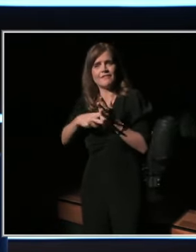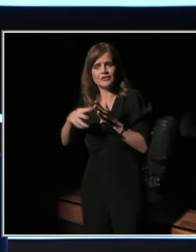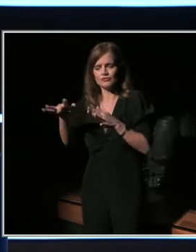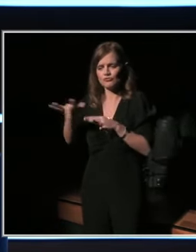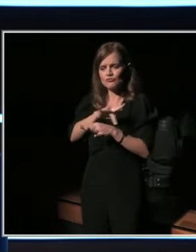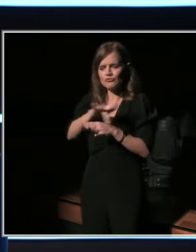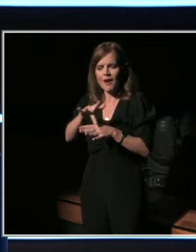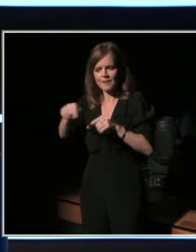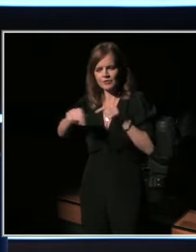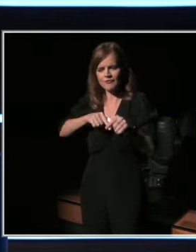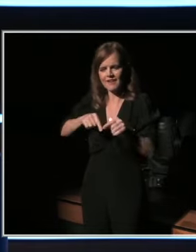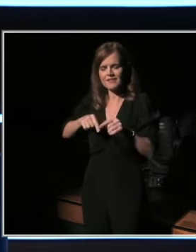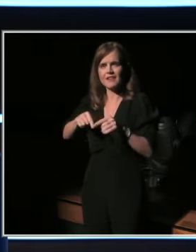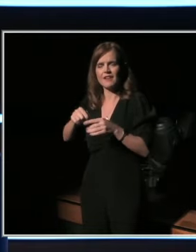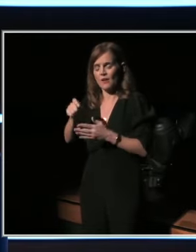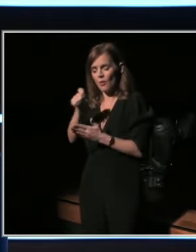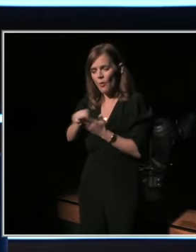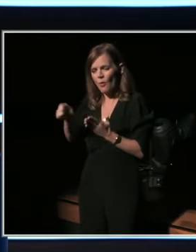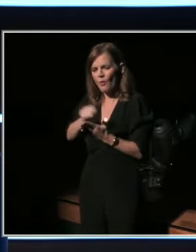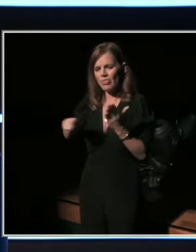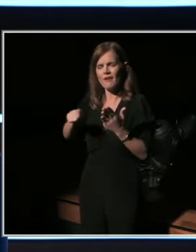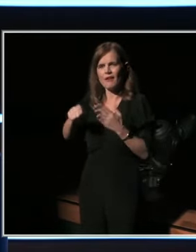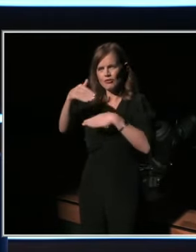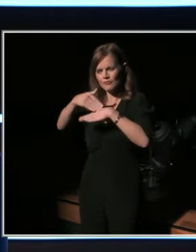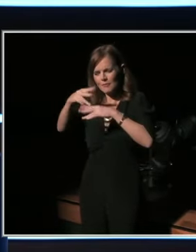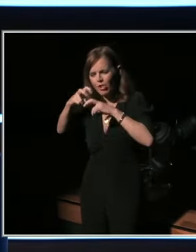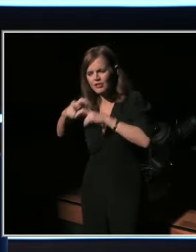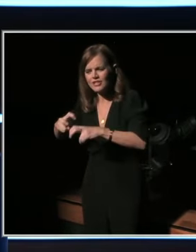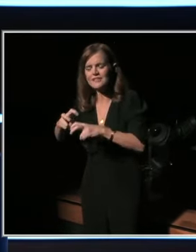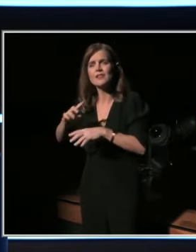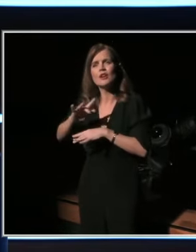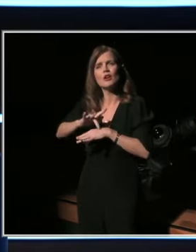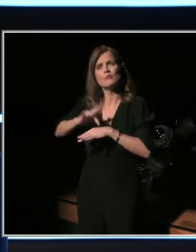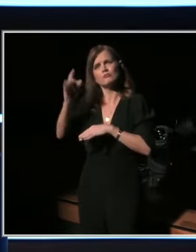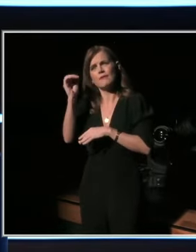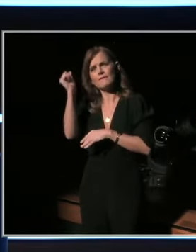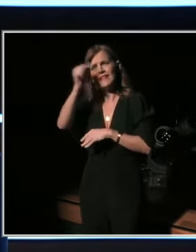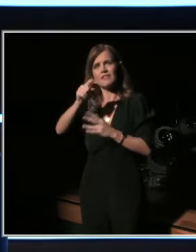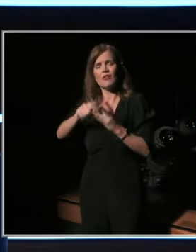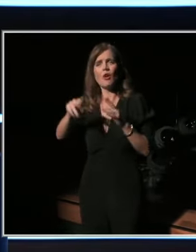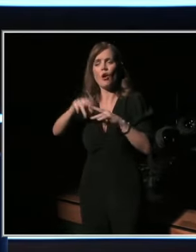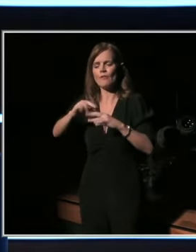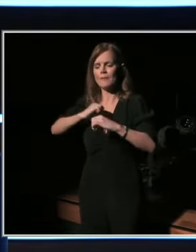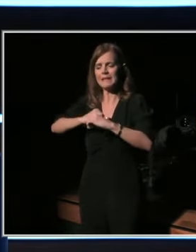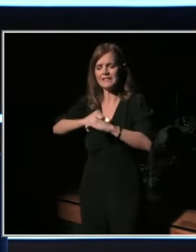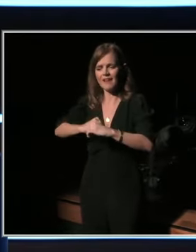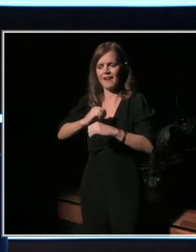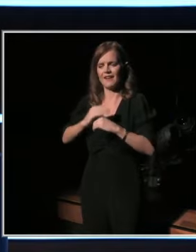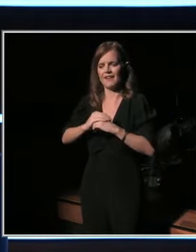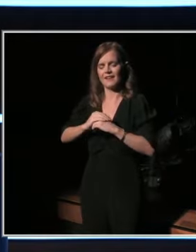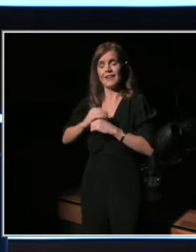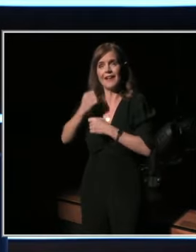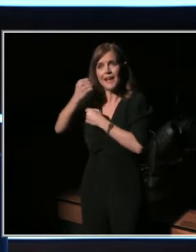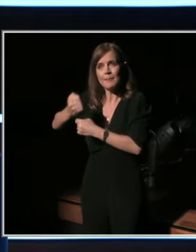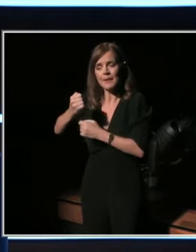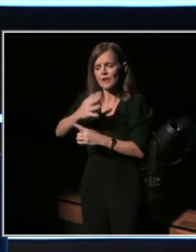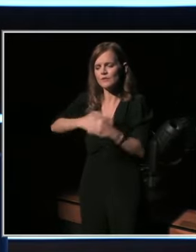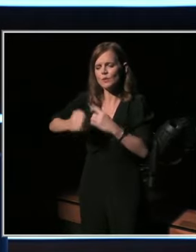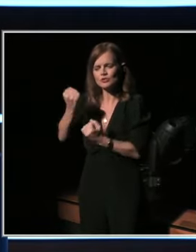author, criminologist, professor of media, campaigner for social justice, founding board member of Channel